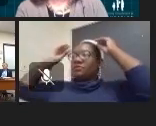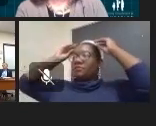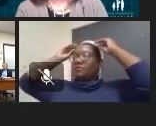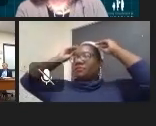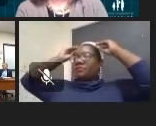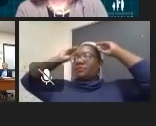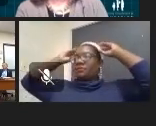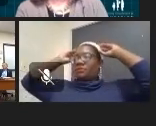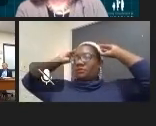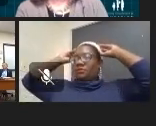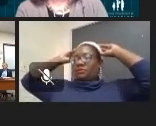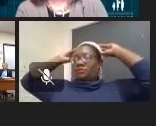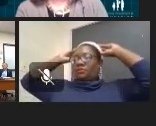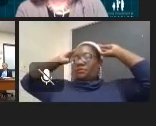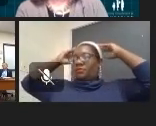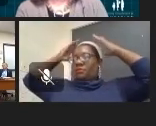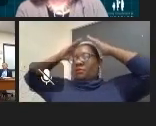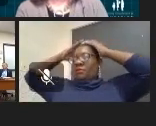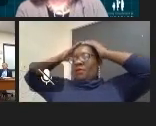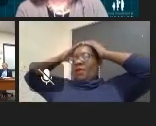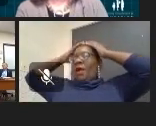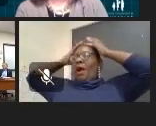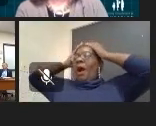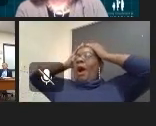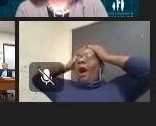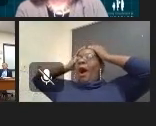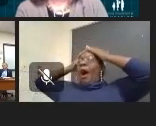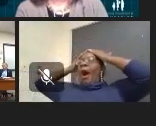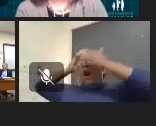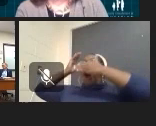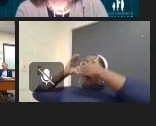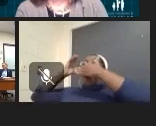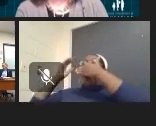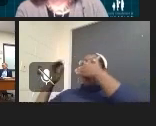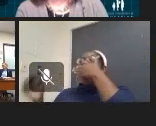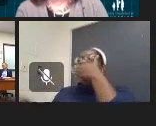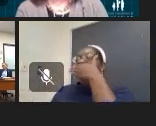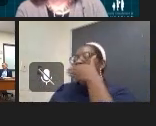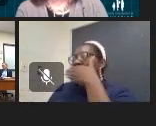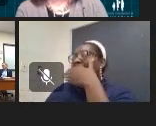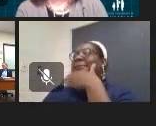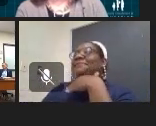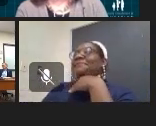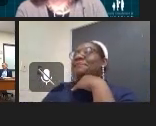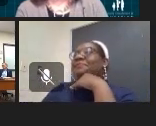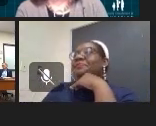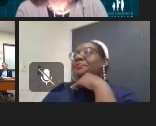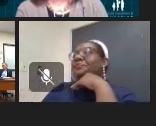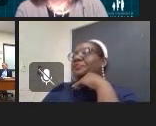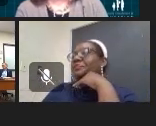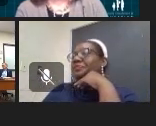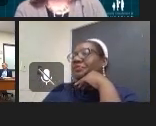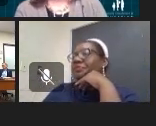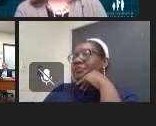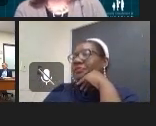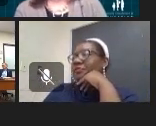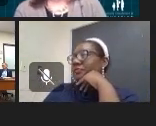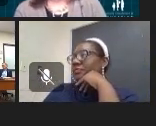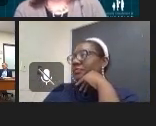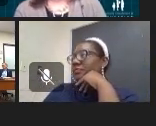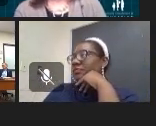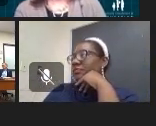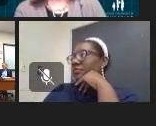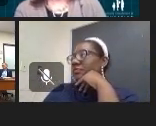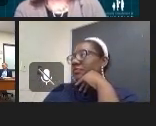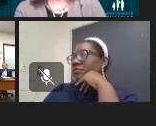model consultation policy that everybody in the state will follow, with the exception of Jefferson County, and our friends in Jefferson County